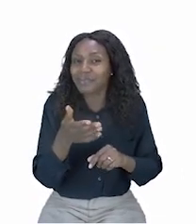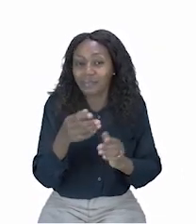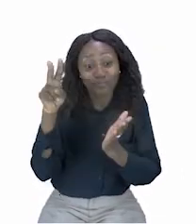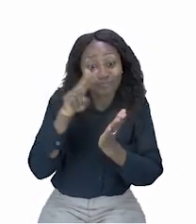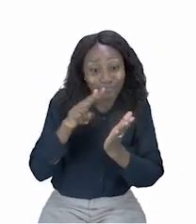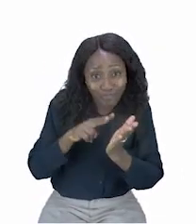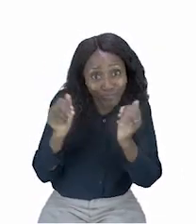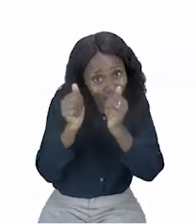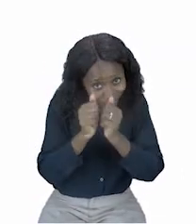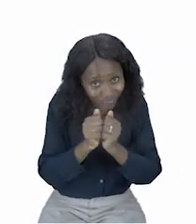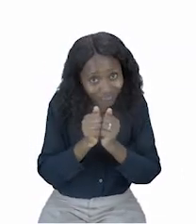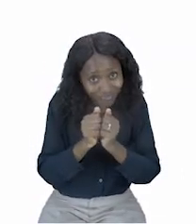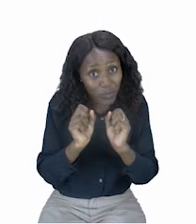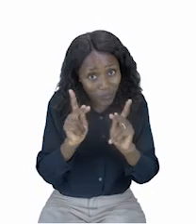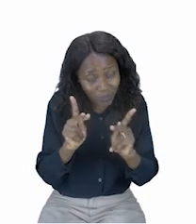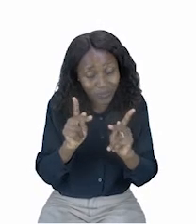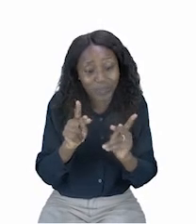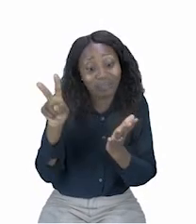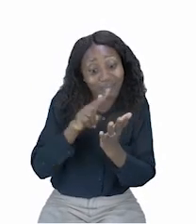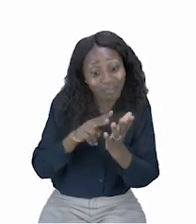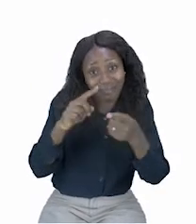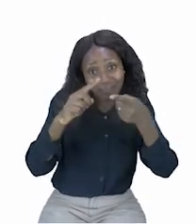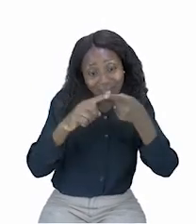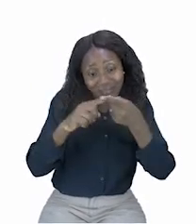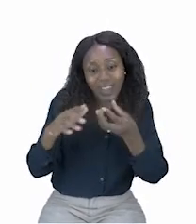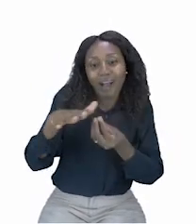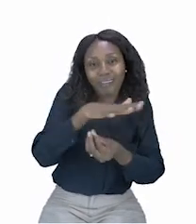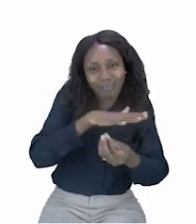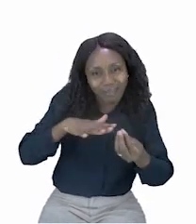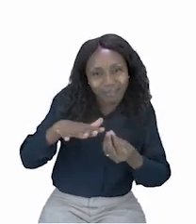together. Let's read. Family,